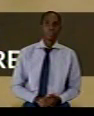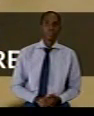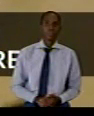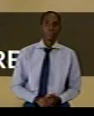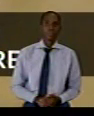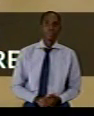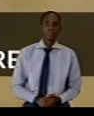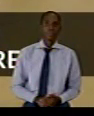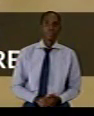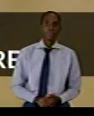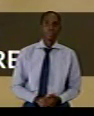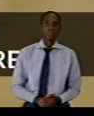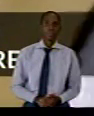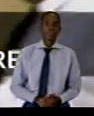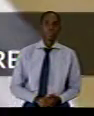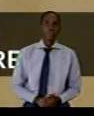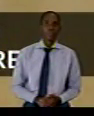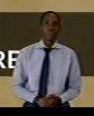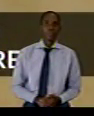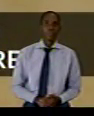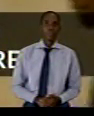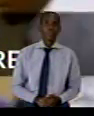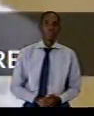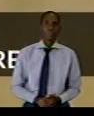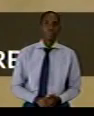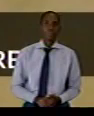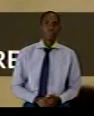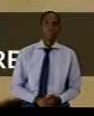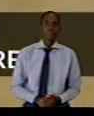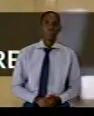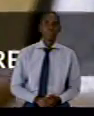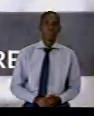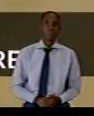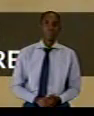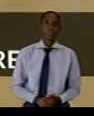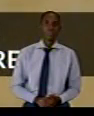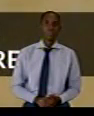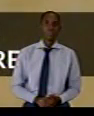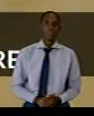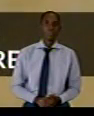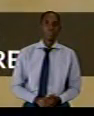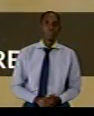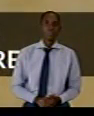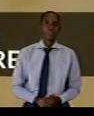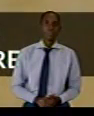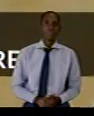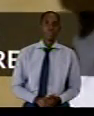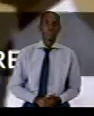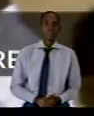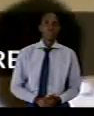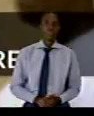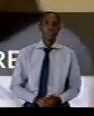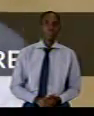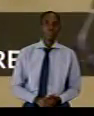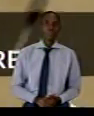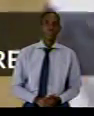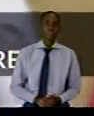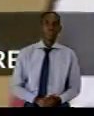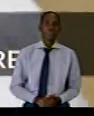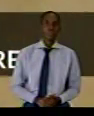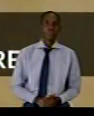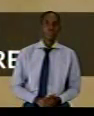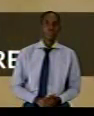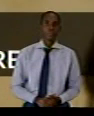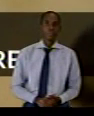Abba Father, hear thy child, let in Jesus reconcile, hear,